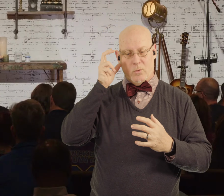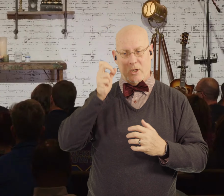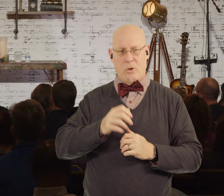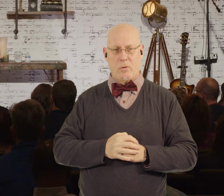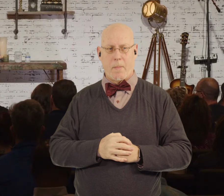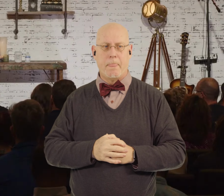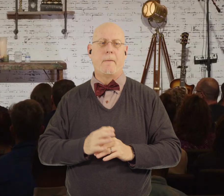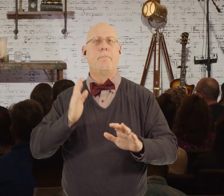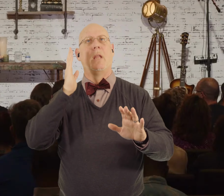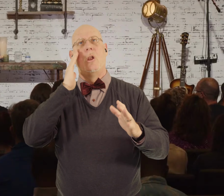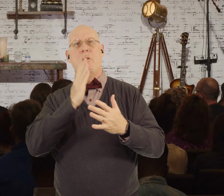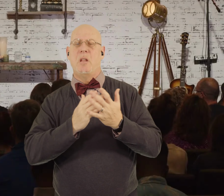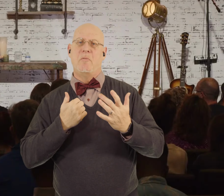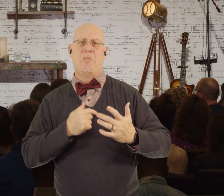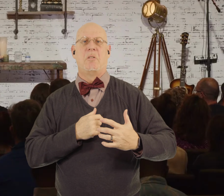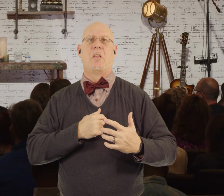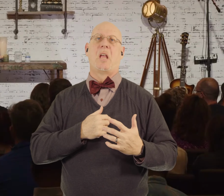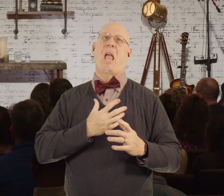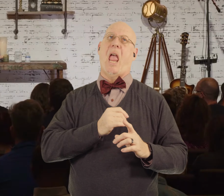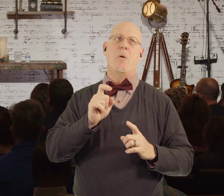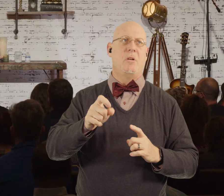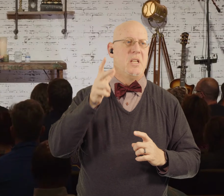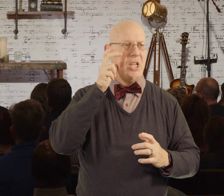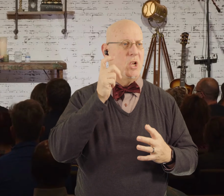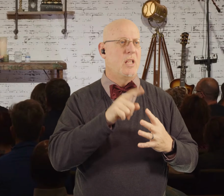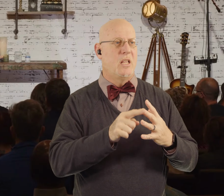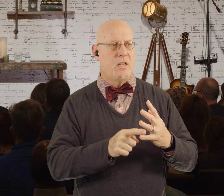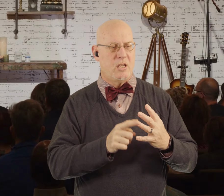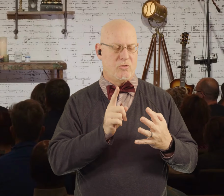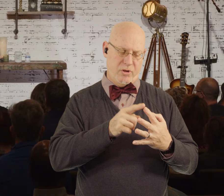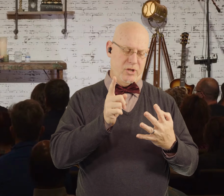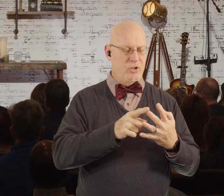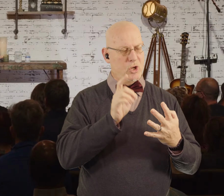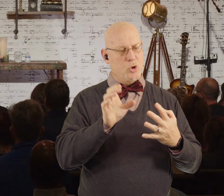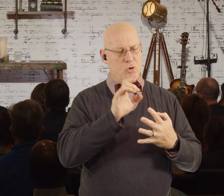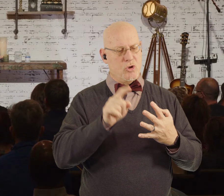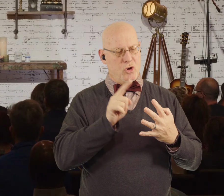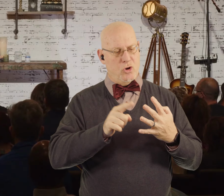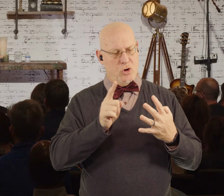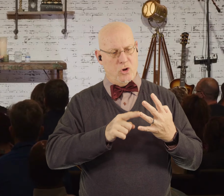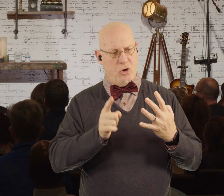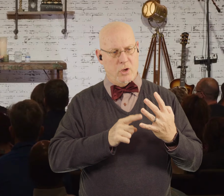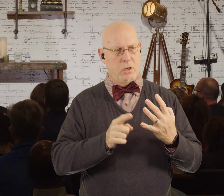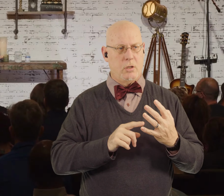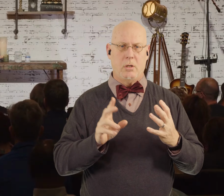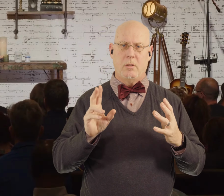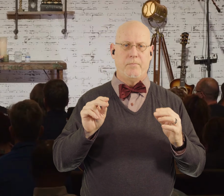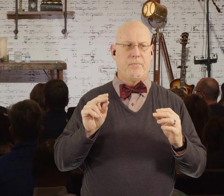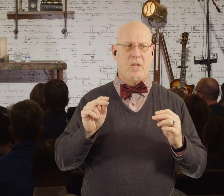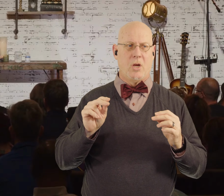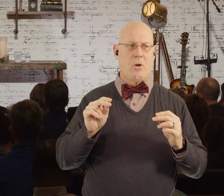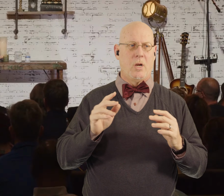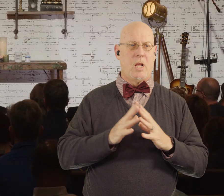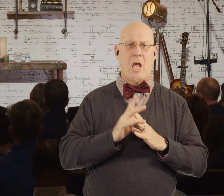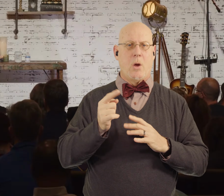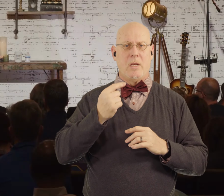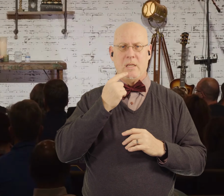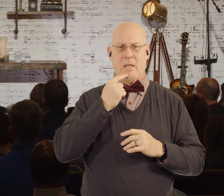And that's what we need to hear. I know, like, some of us are like, and we need to hear, like, that you need to do this and this and this and this.